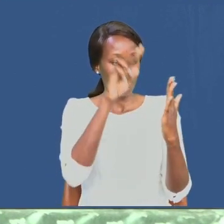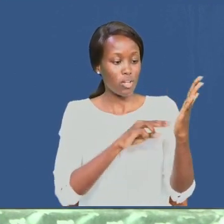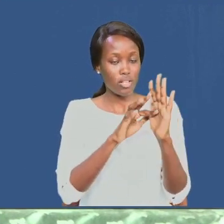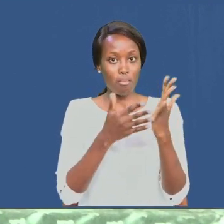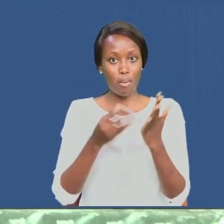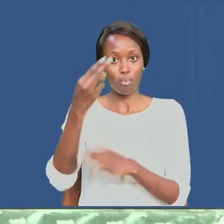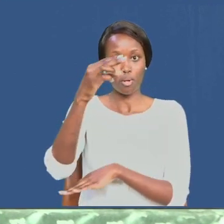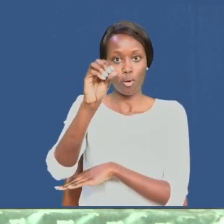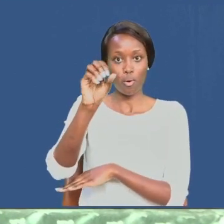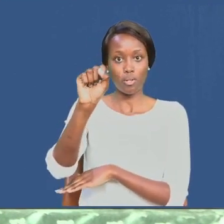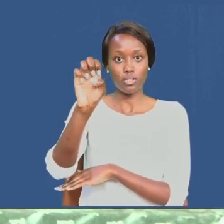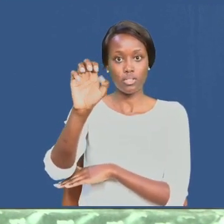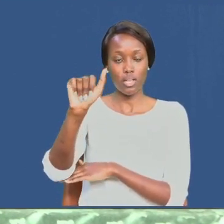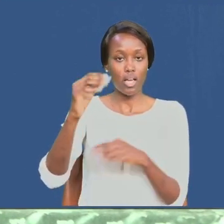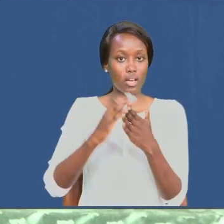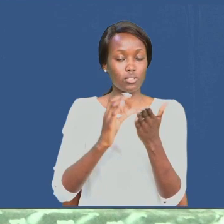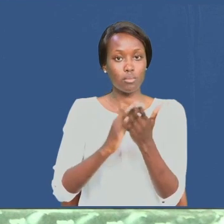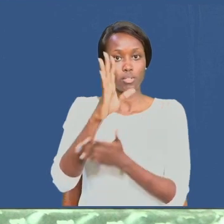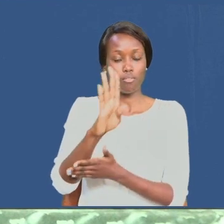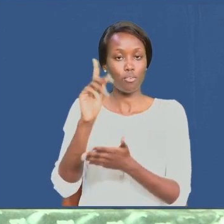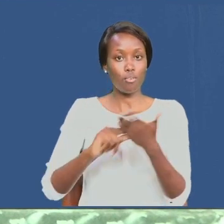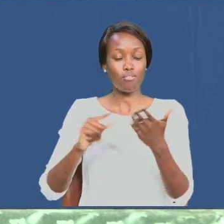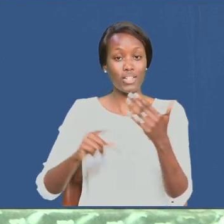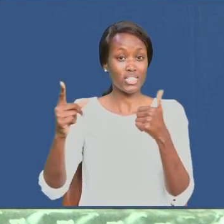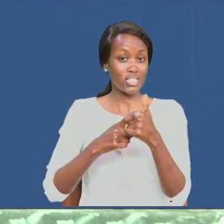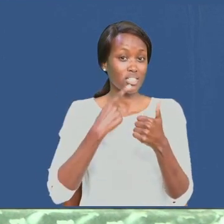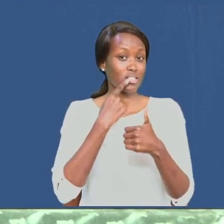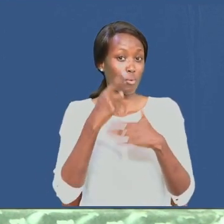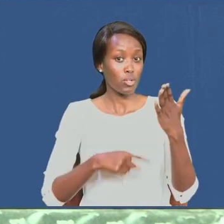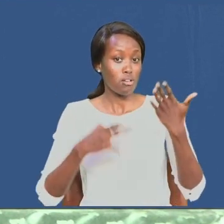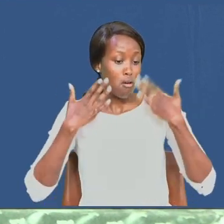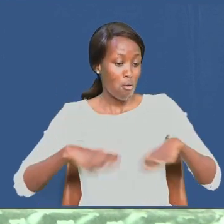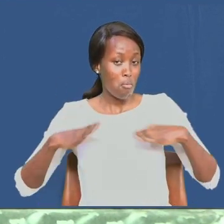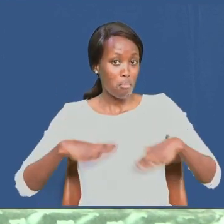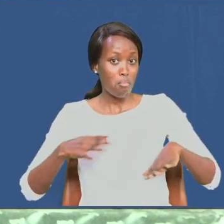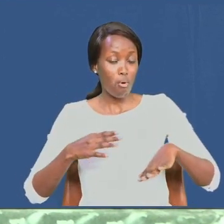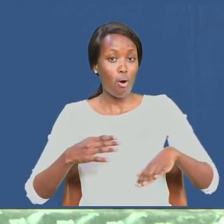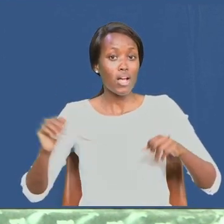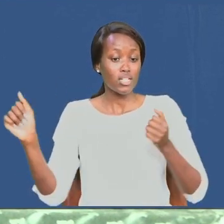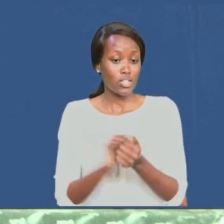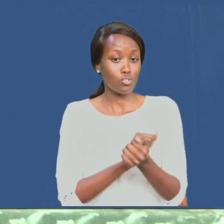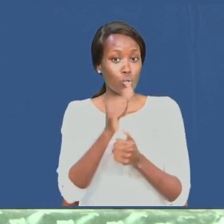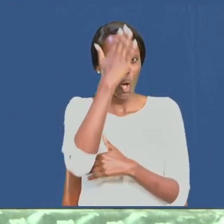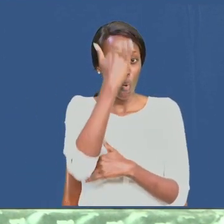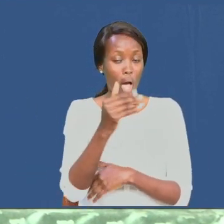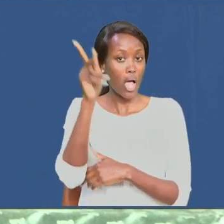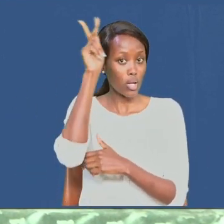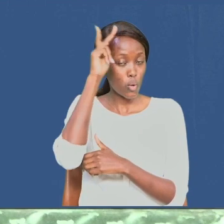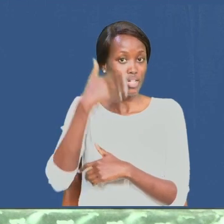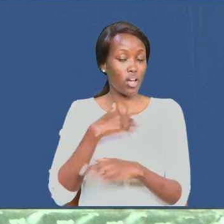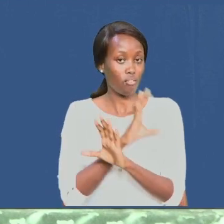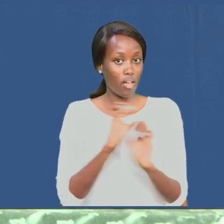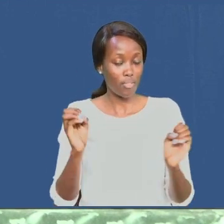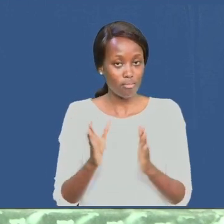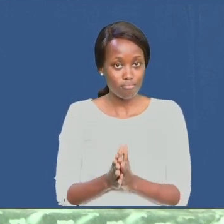read, "My people are destroyed from lack of knowledge."